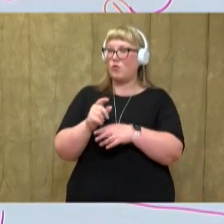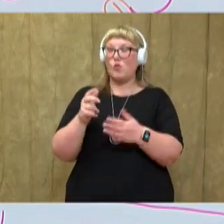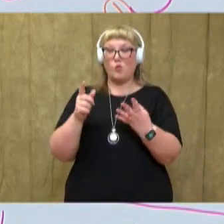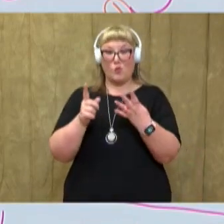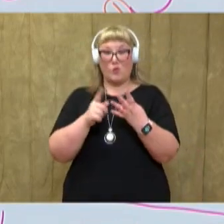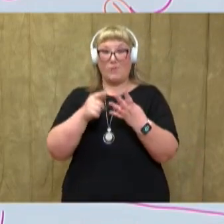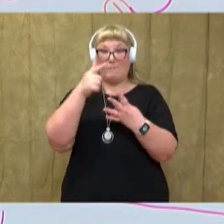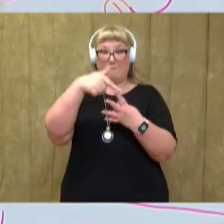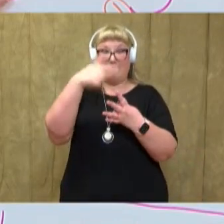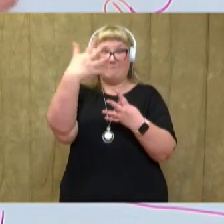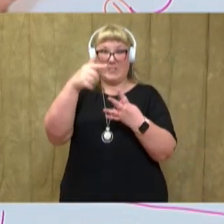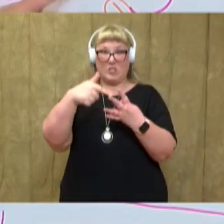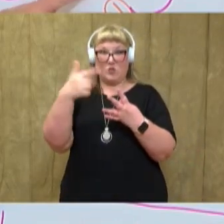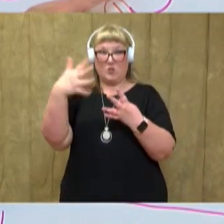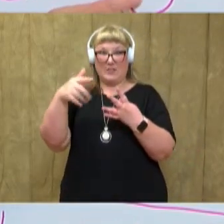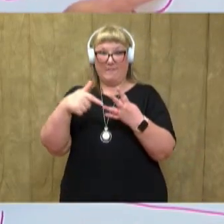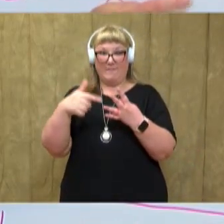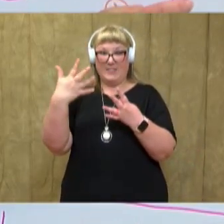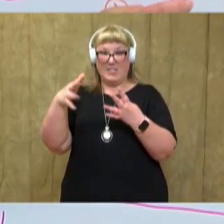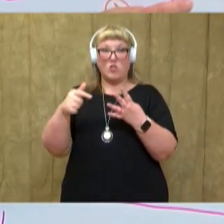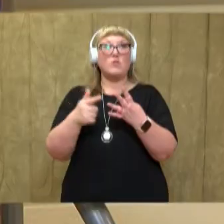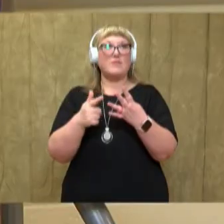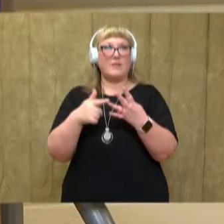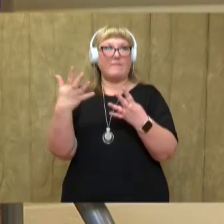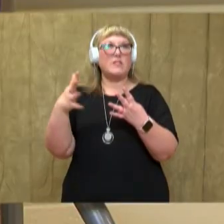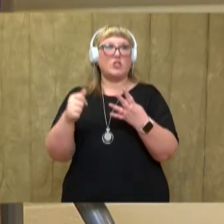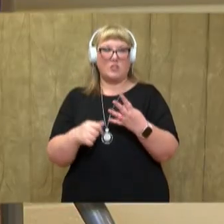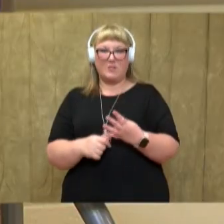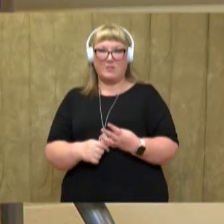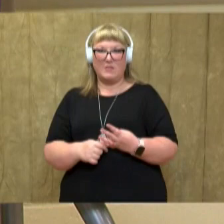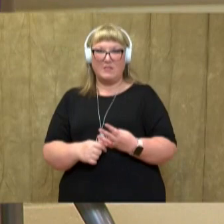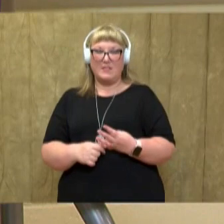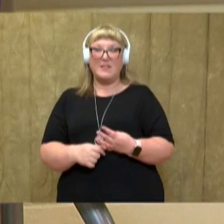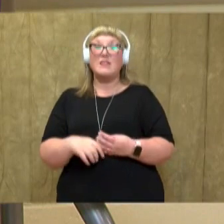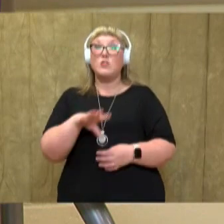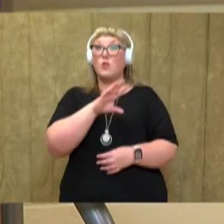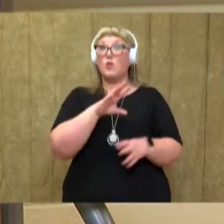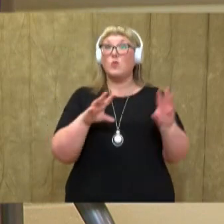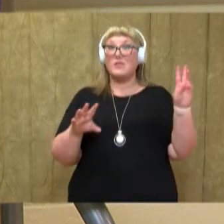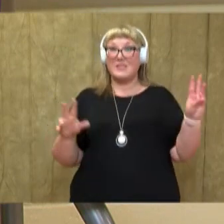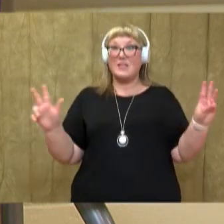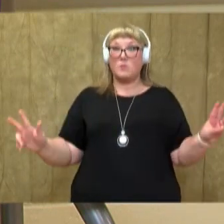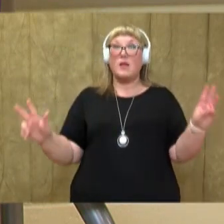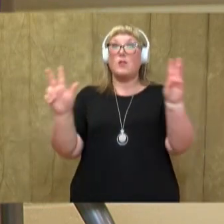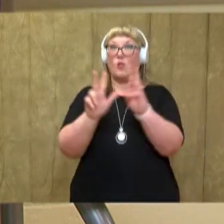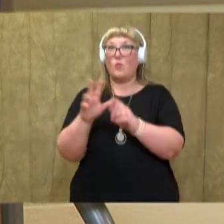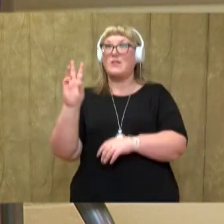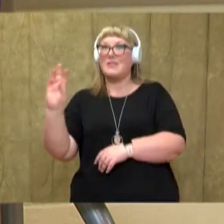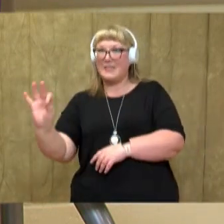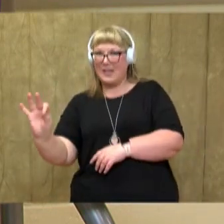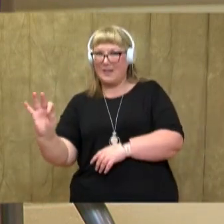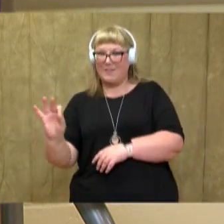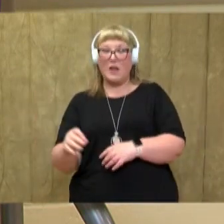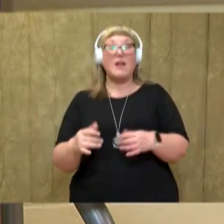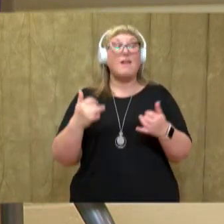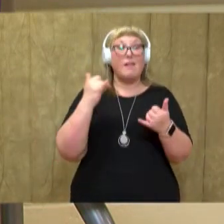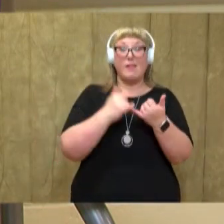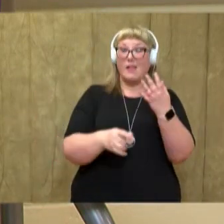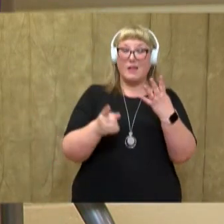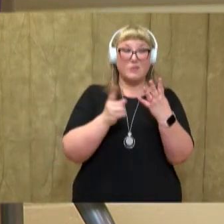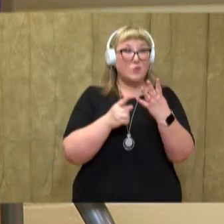strategies to solve our problem. 6 plus 3 equals 9. And our last strategy is using our